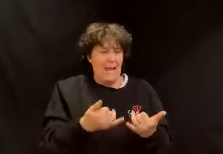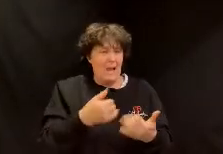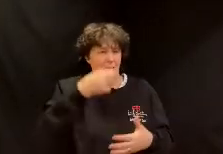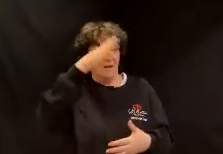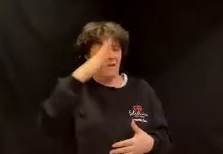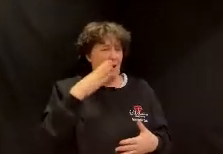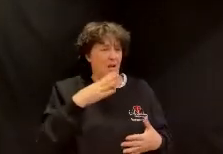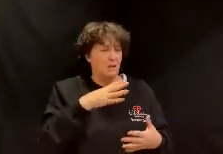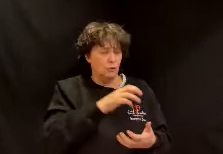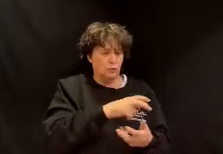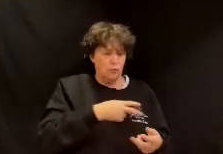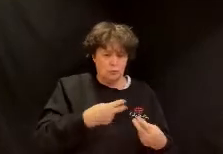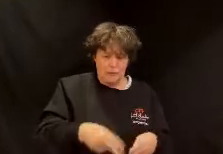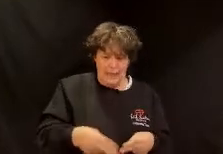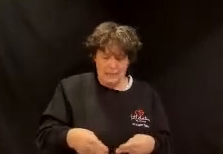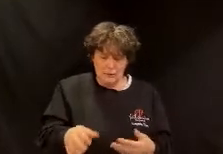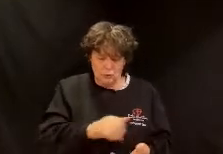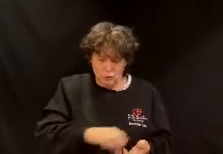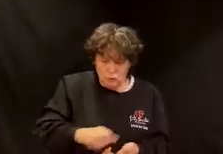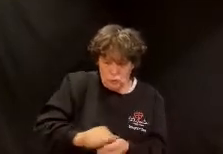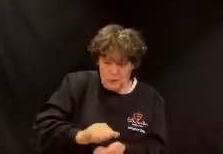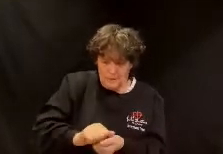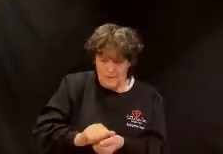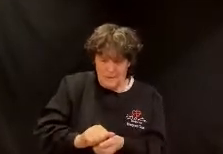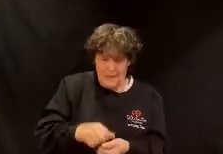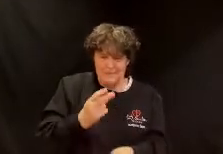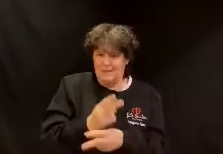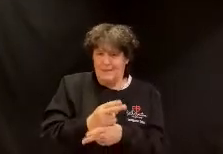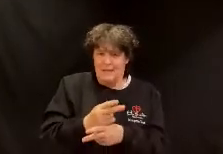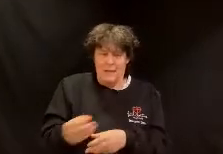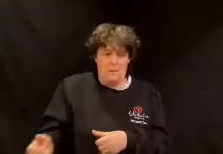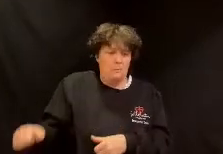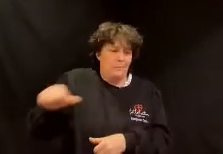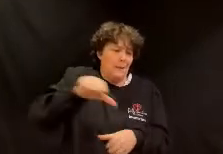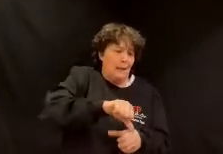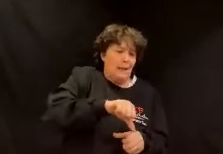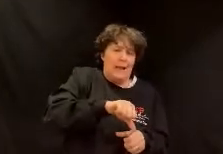going to work it out. All I got to do is keep putting gas in the car.